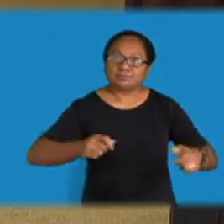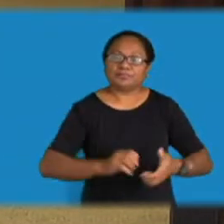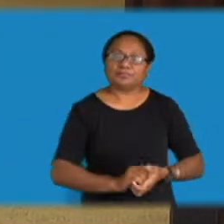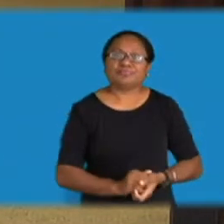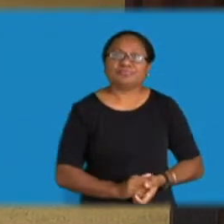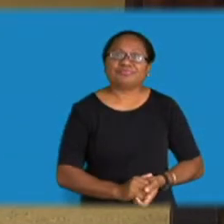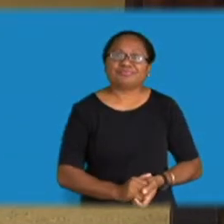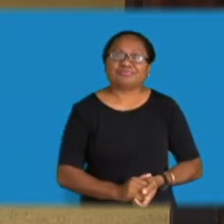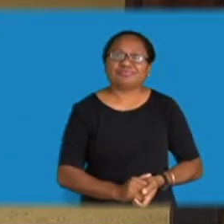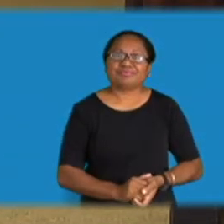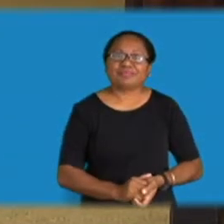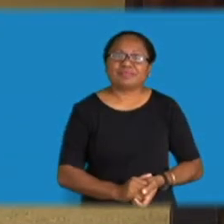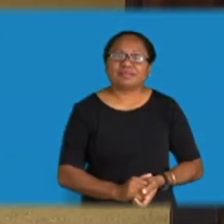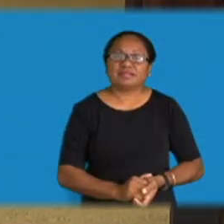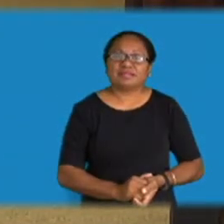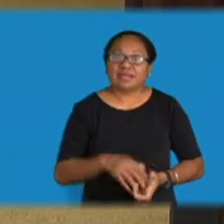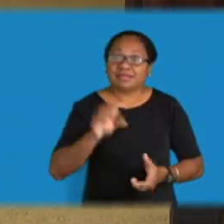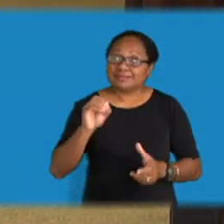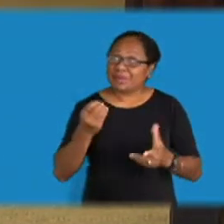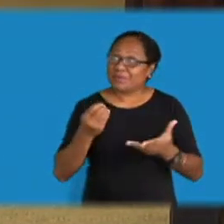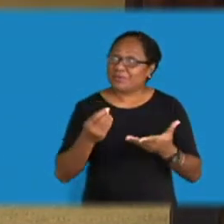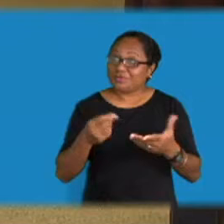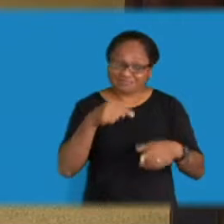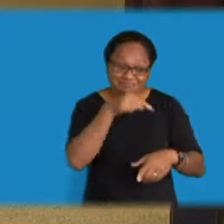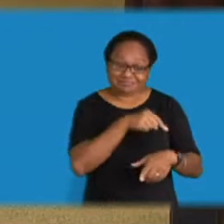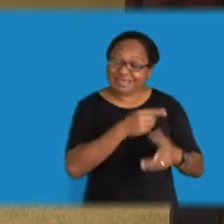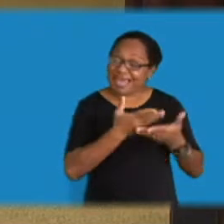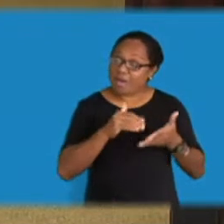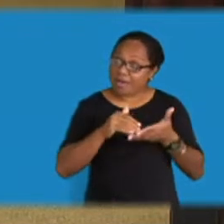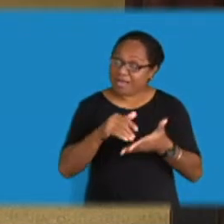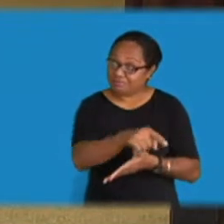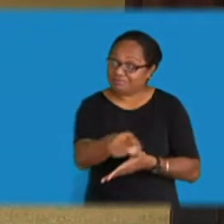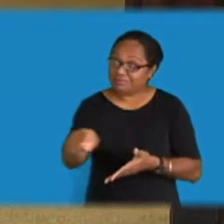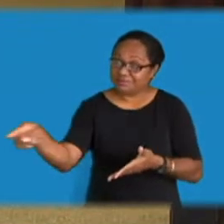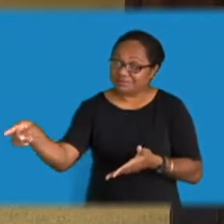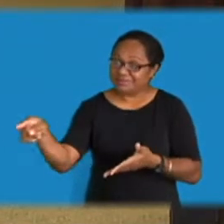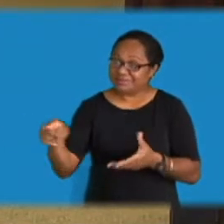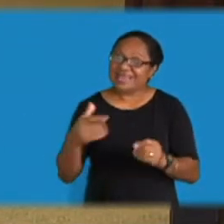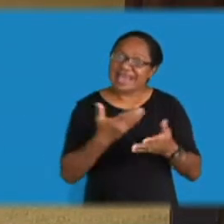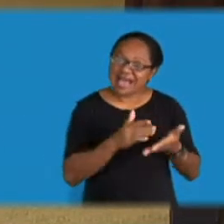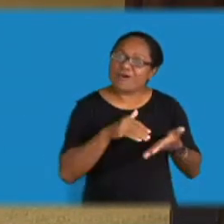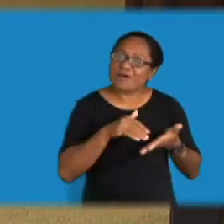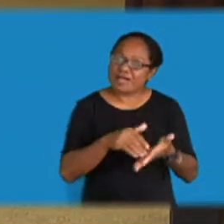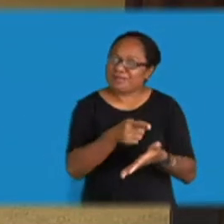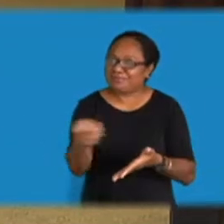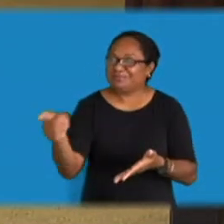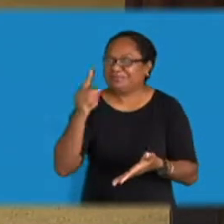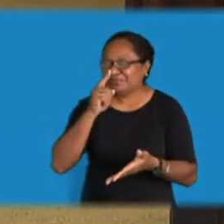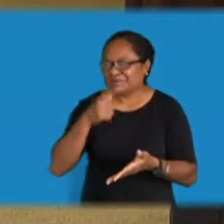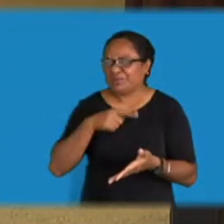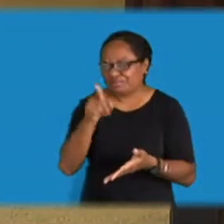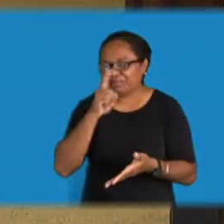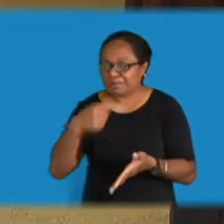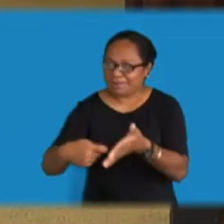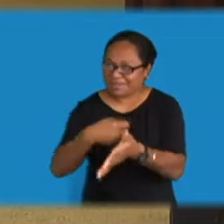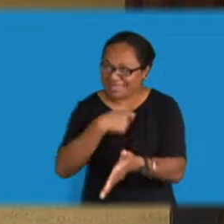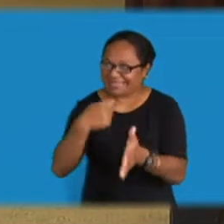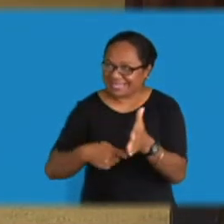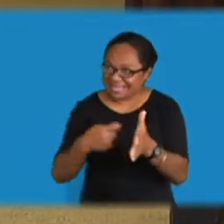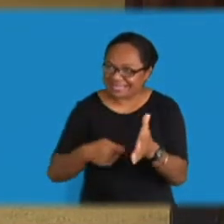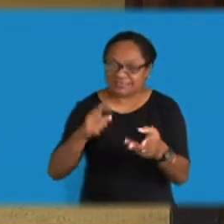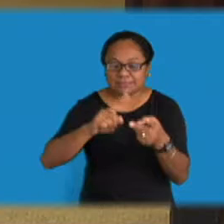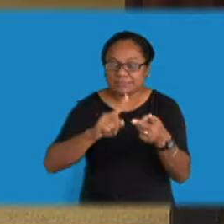The benefits of police drug operation, Madam Speaker, on taxpayers include social and